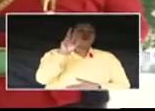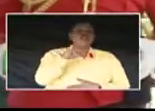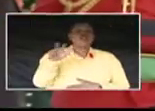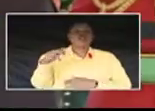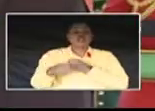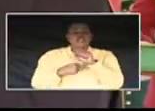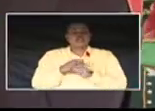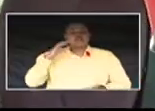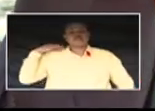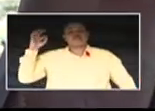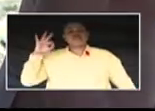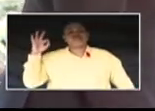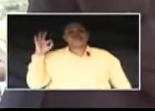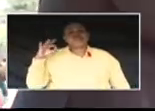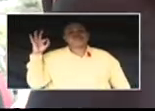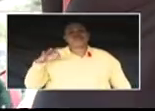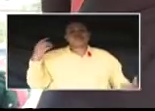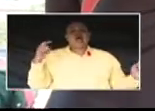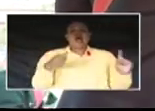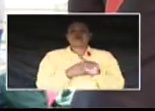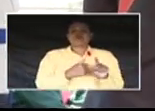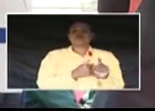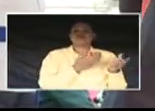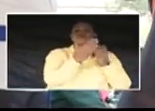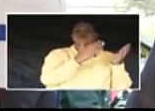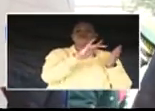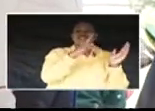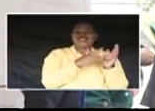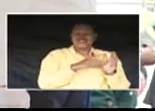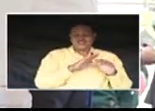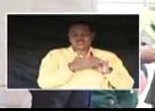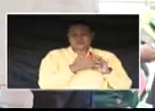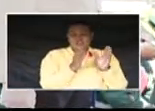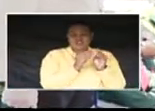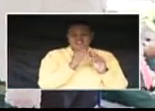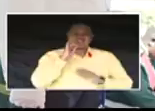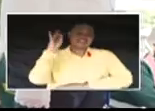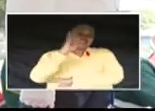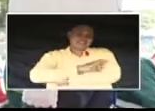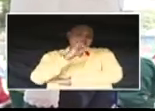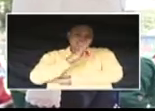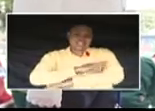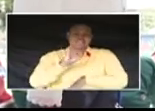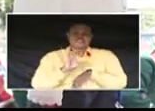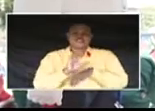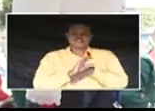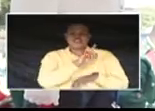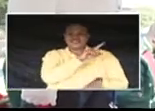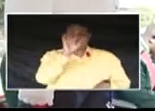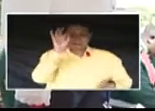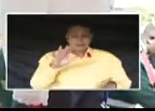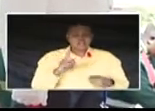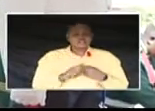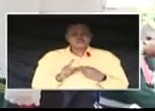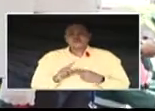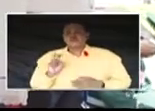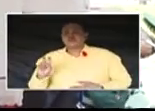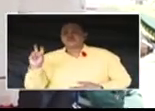pastoral ministry. He has served the Central Jamaica Conference of Seventh-day Adventists as district pastor and